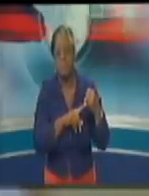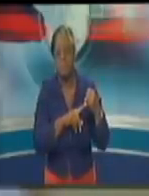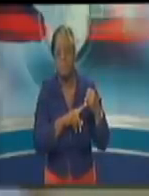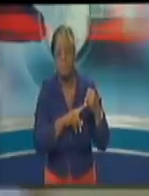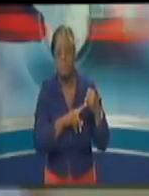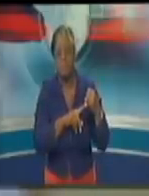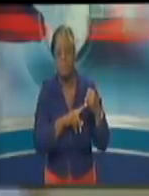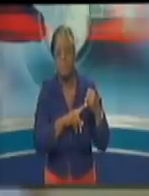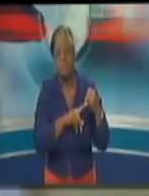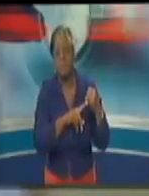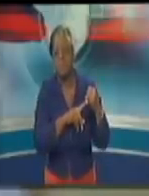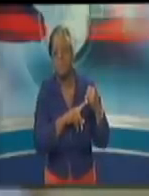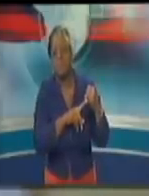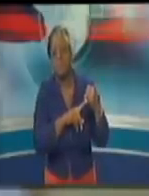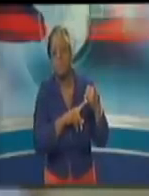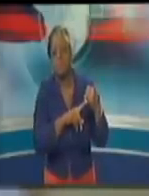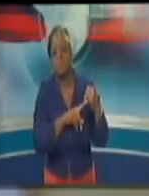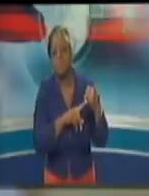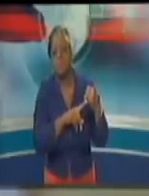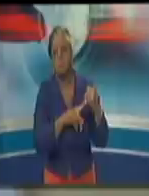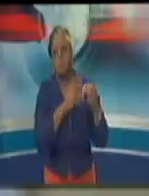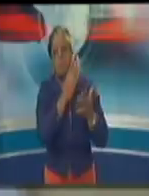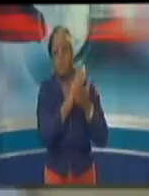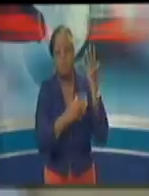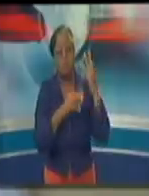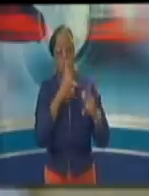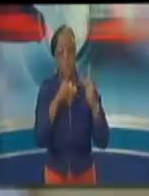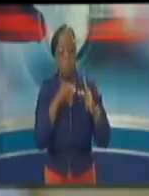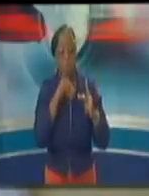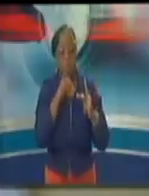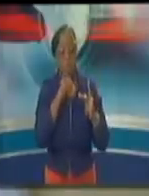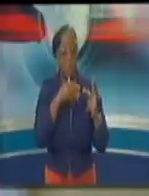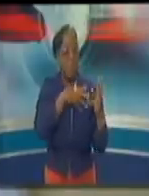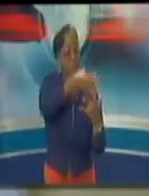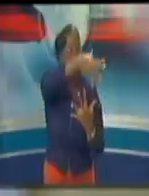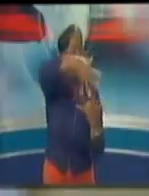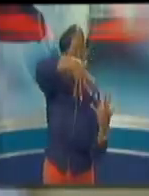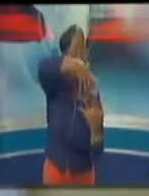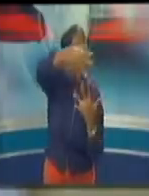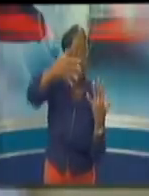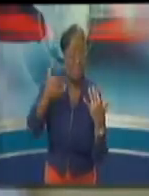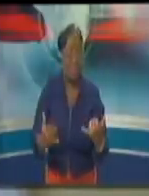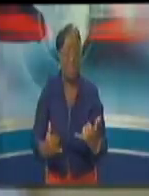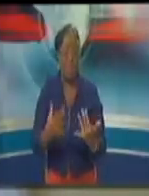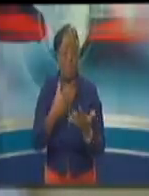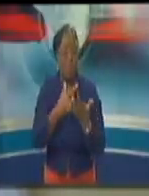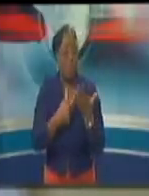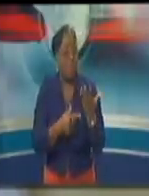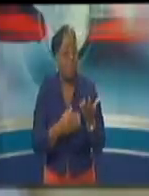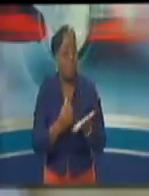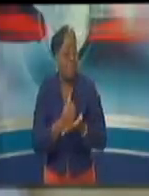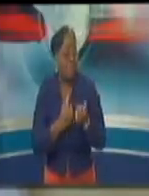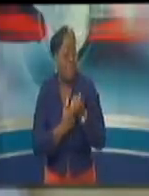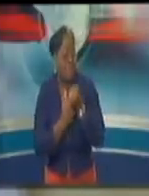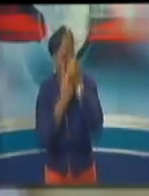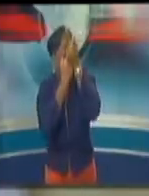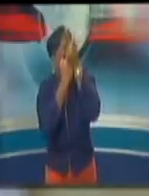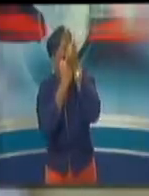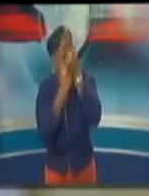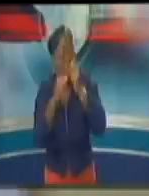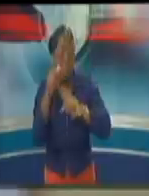very productive during this time because of their mental states. Is there anything you can offer to those who feel like they've been